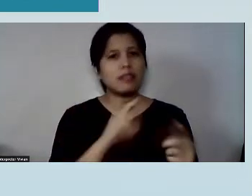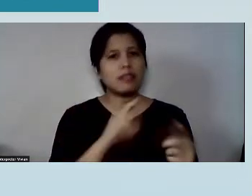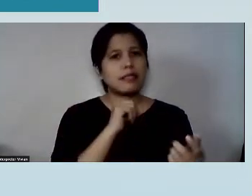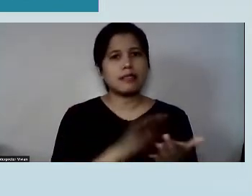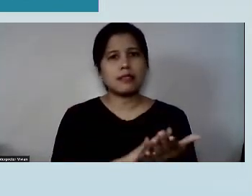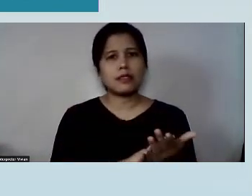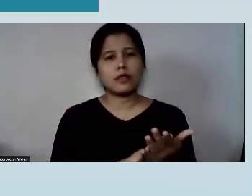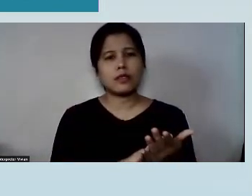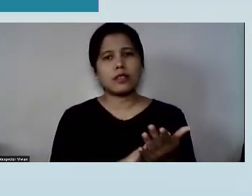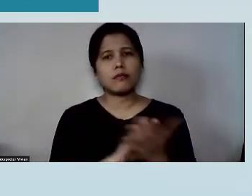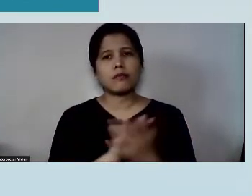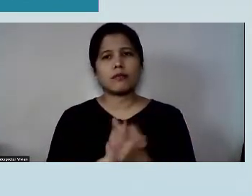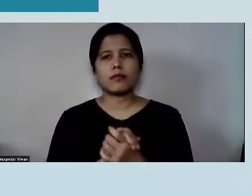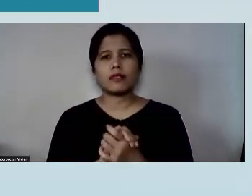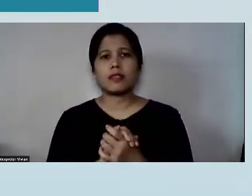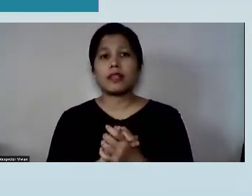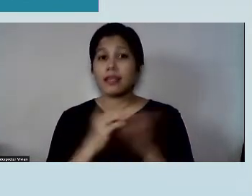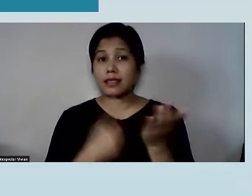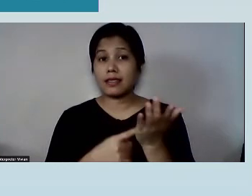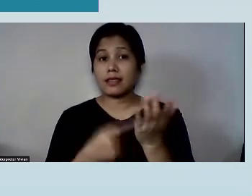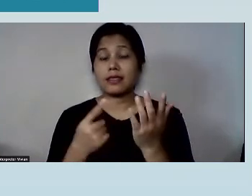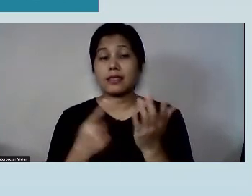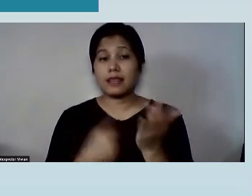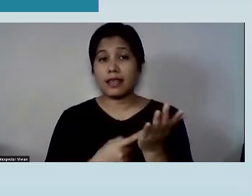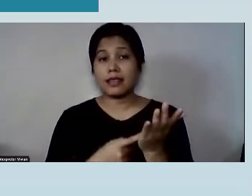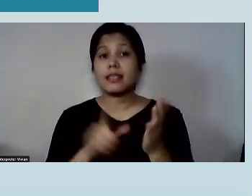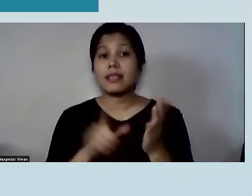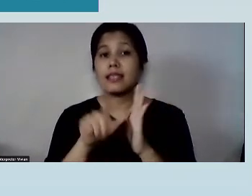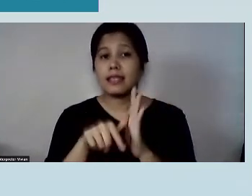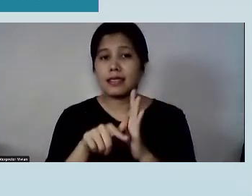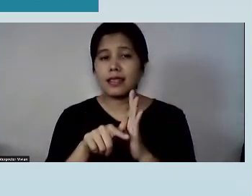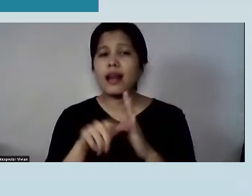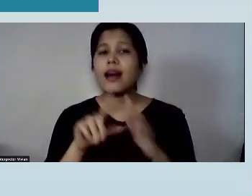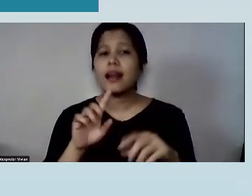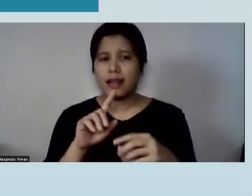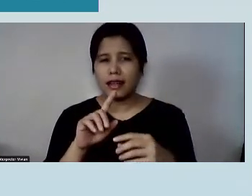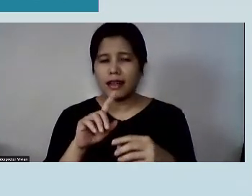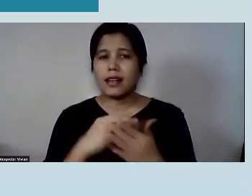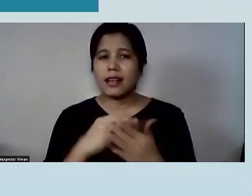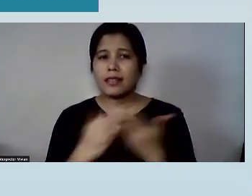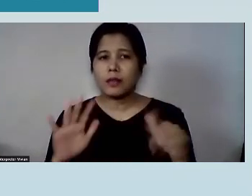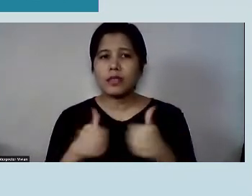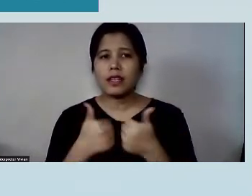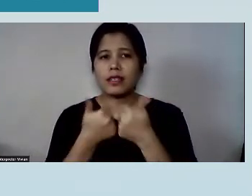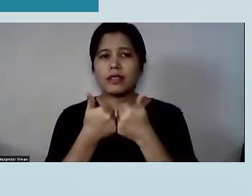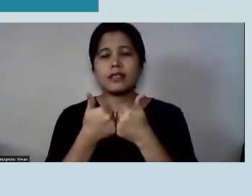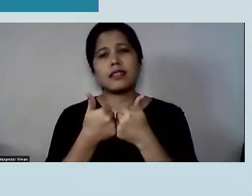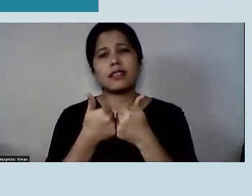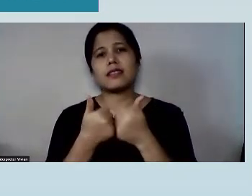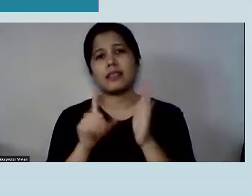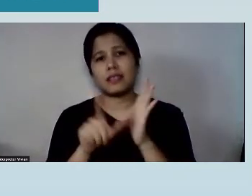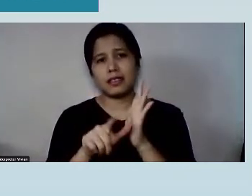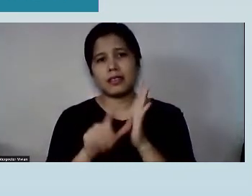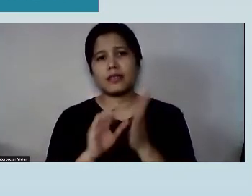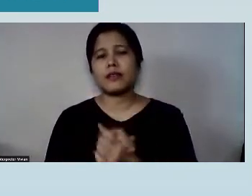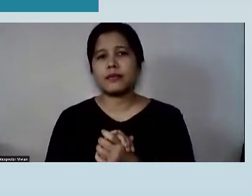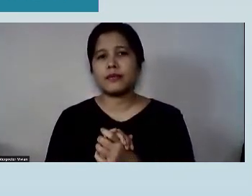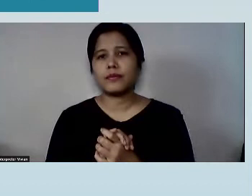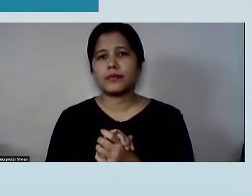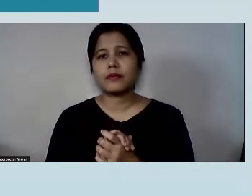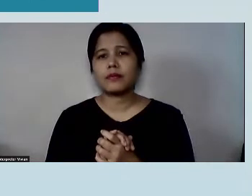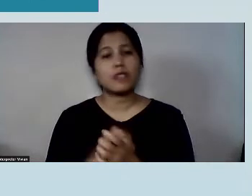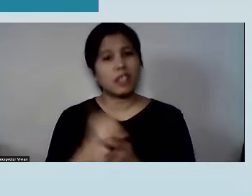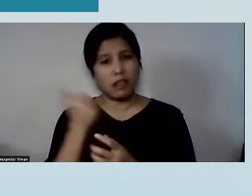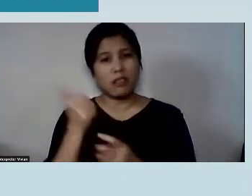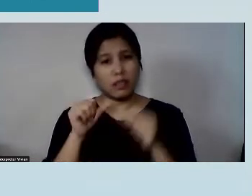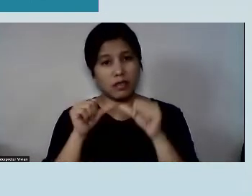this, and I will discuss later, are some challenges we face with this online teaching in this pandemic. Diba? Kasi others may